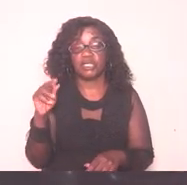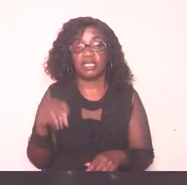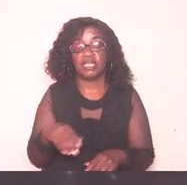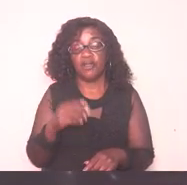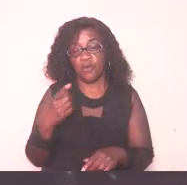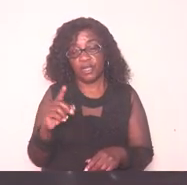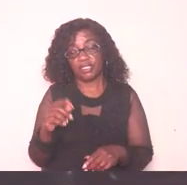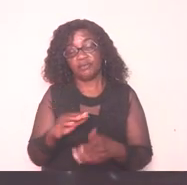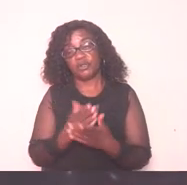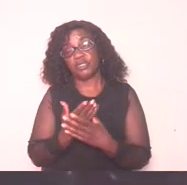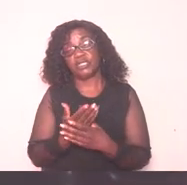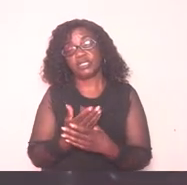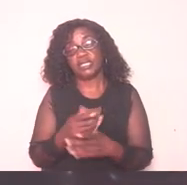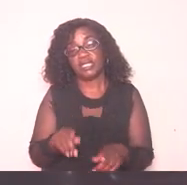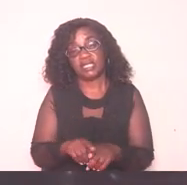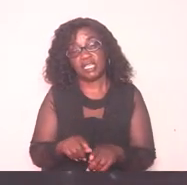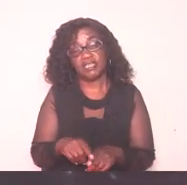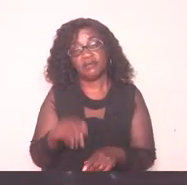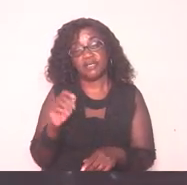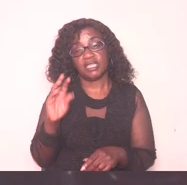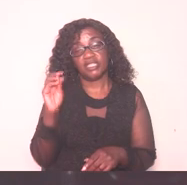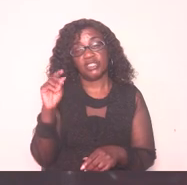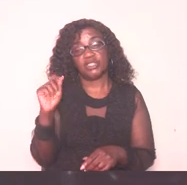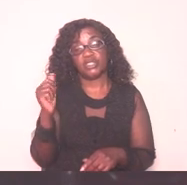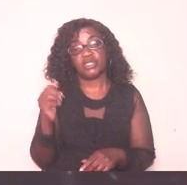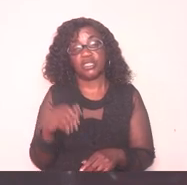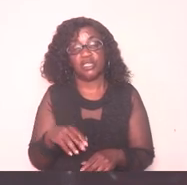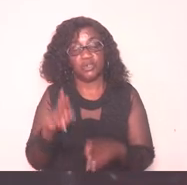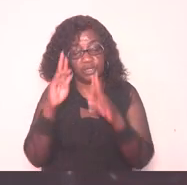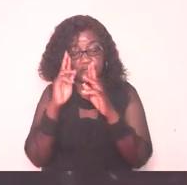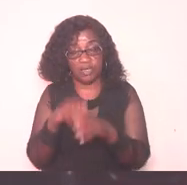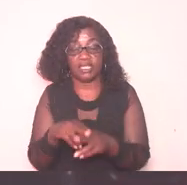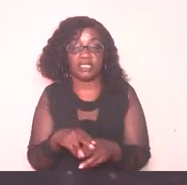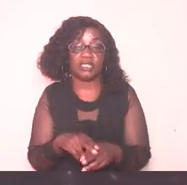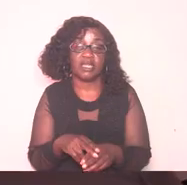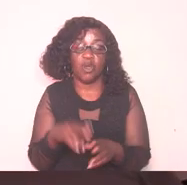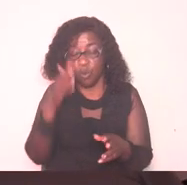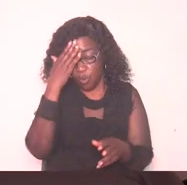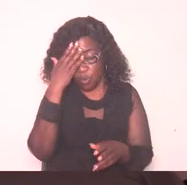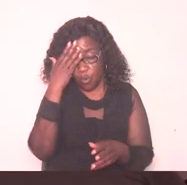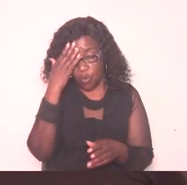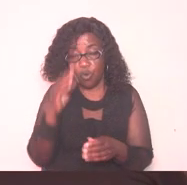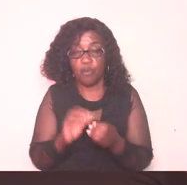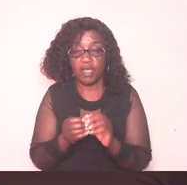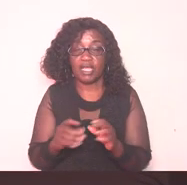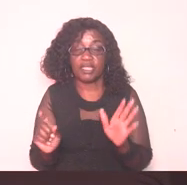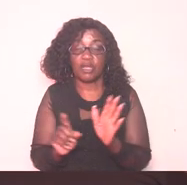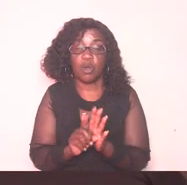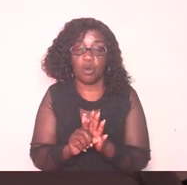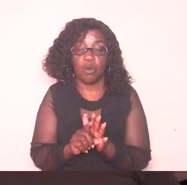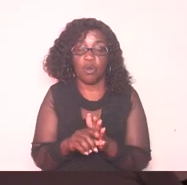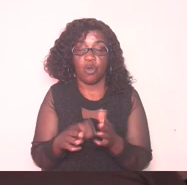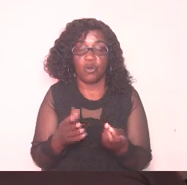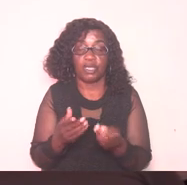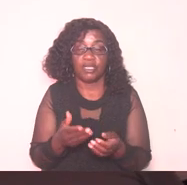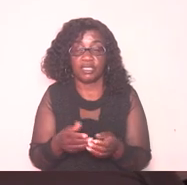best age is because at this stage we think it is best to respect the role of whoever made the law which wants